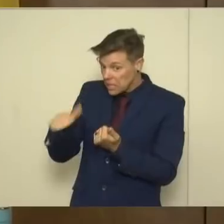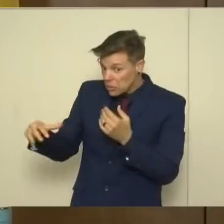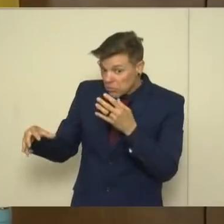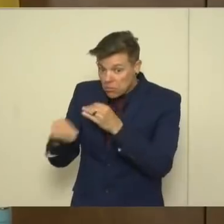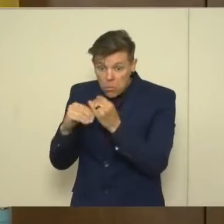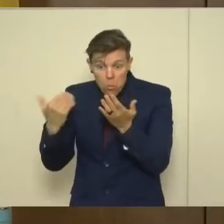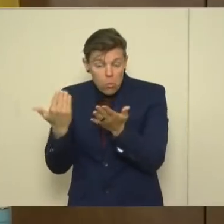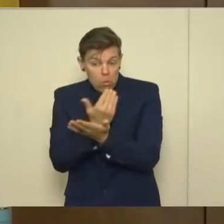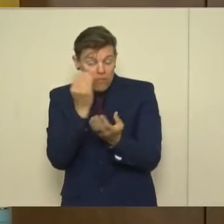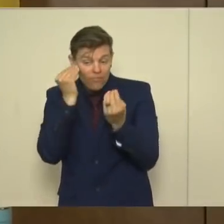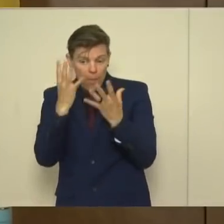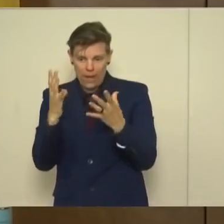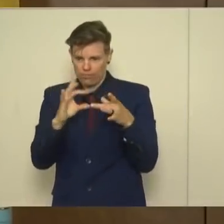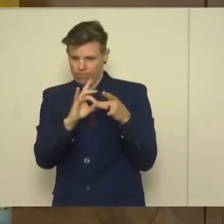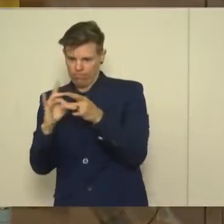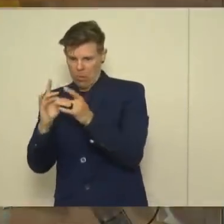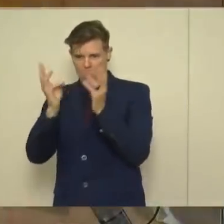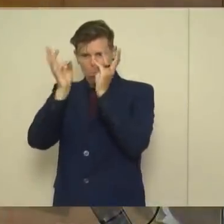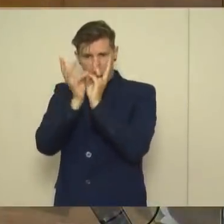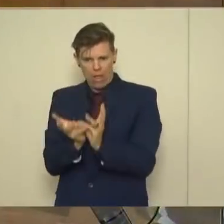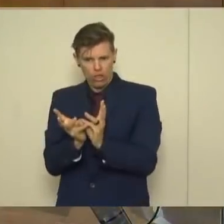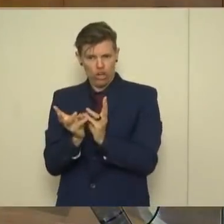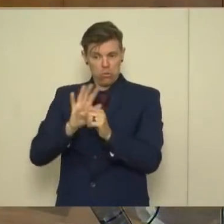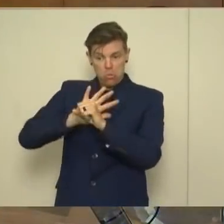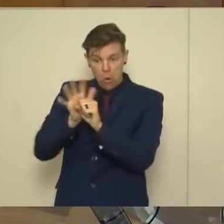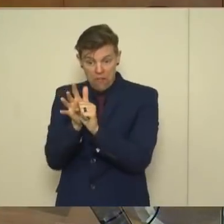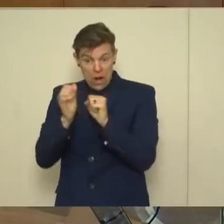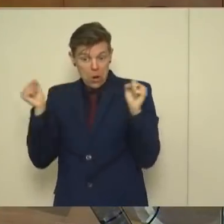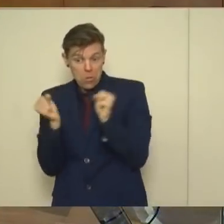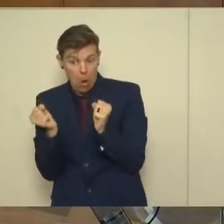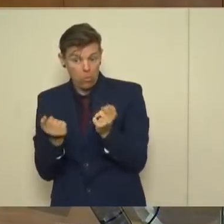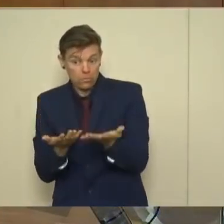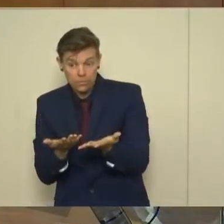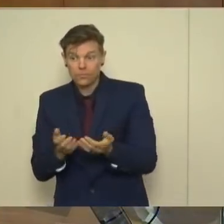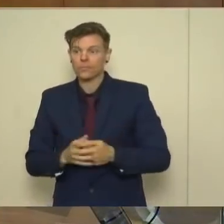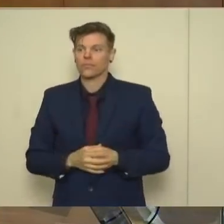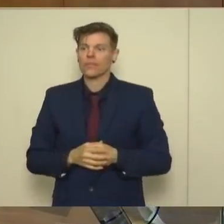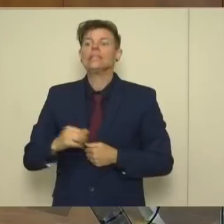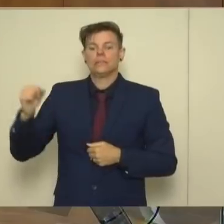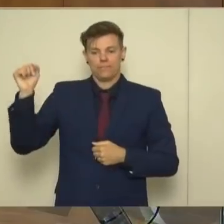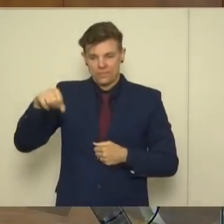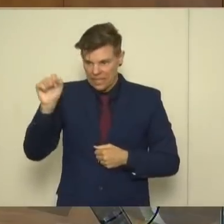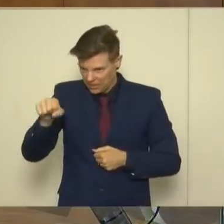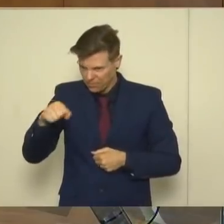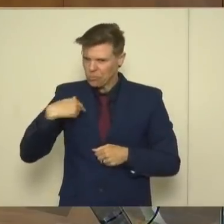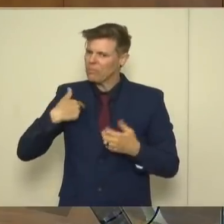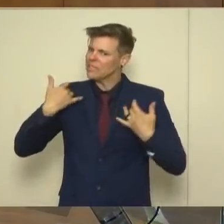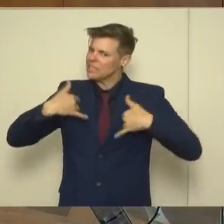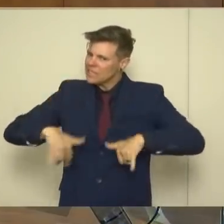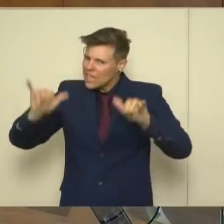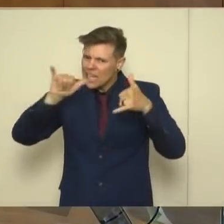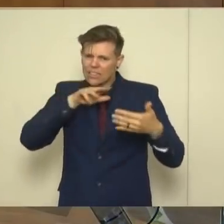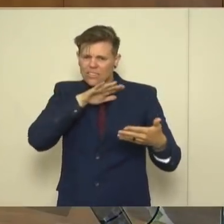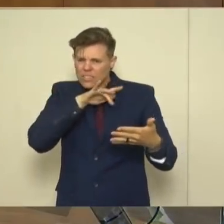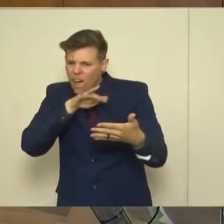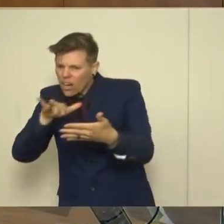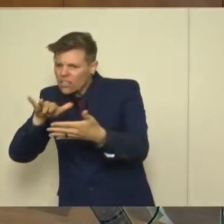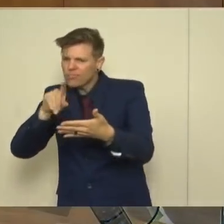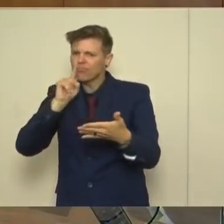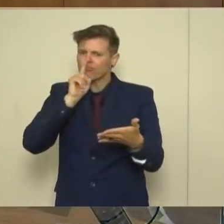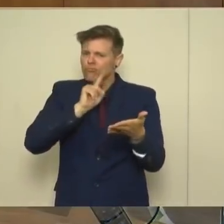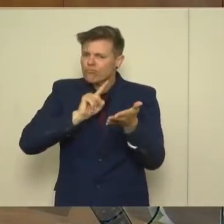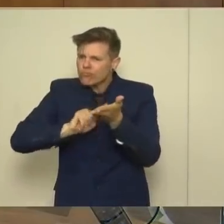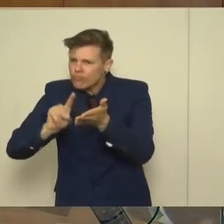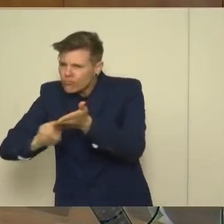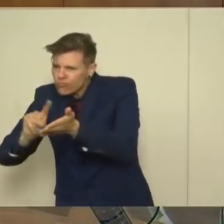and this novel virus? Yes, thanks, Governor. We've been watching the medical literature and focusing on the other countries who've